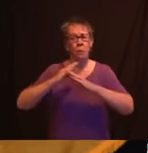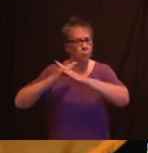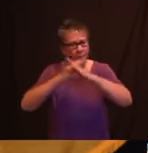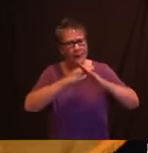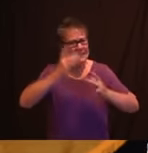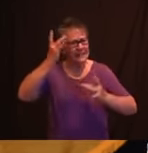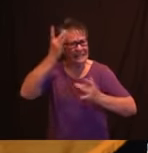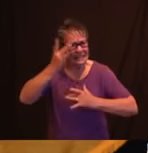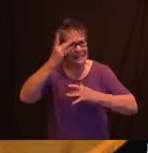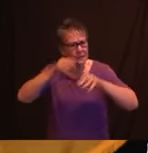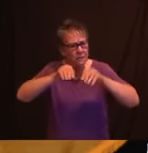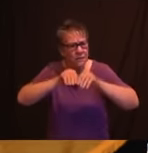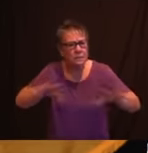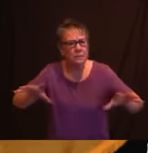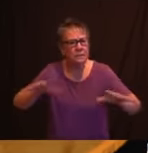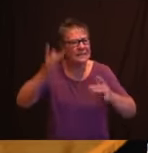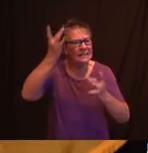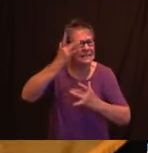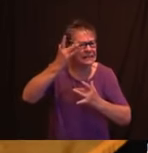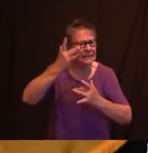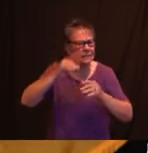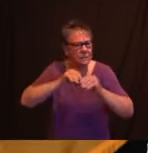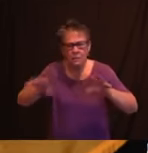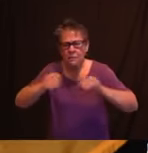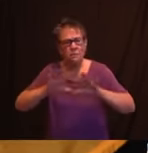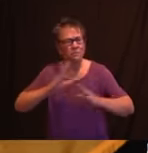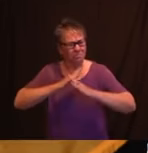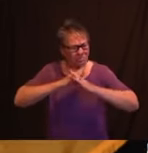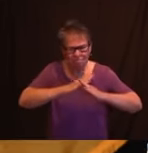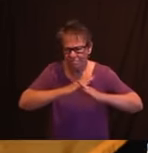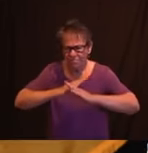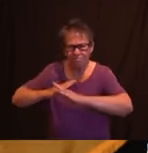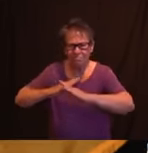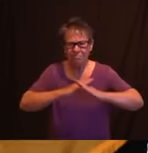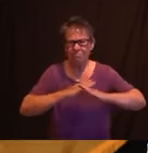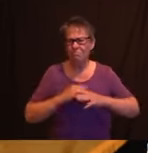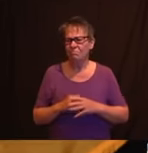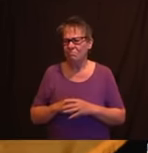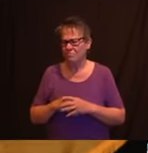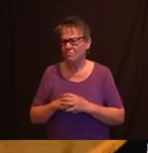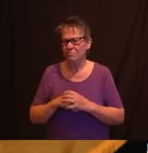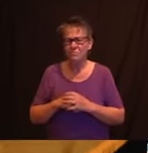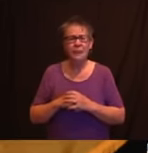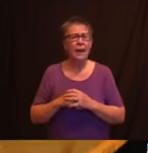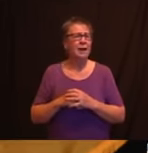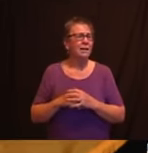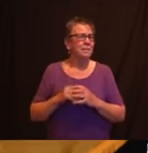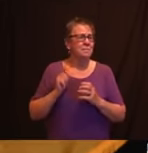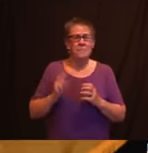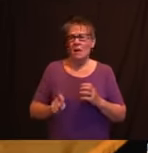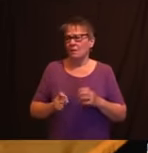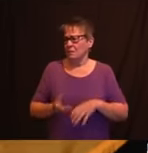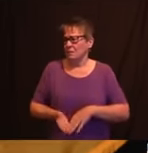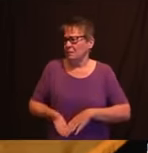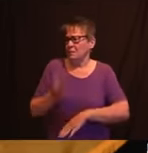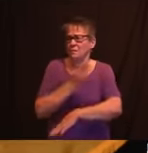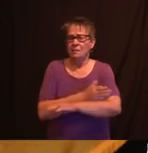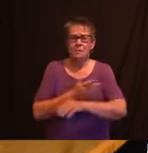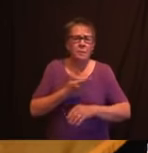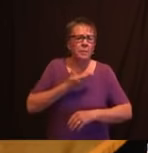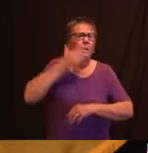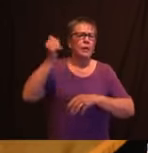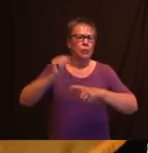infrastructure in our nursing homes. Strengthening state agency organization and alignment around long-term